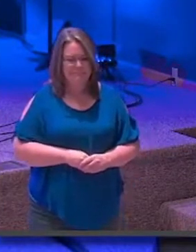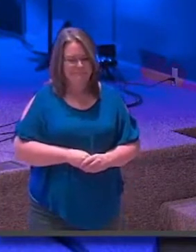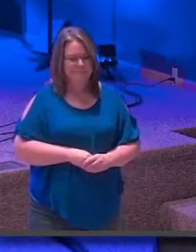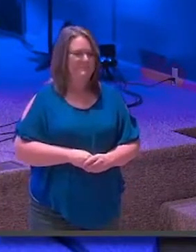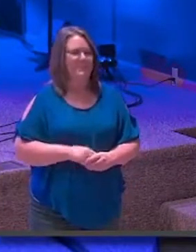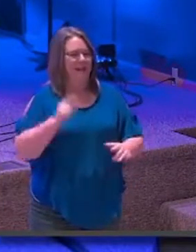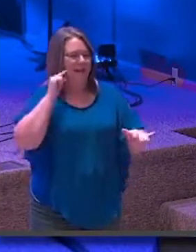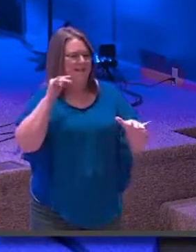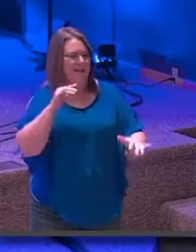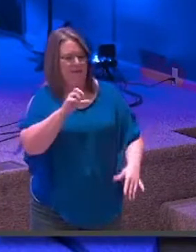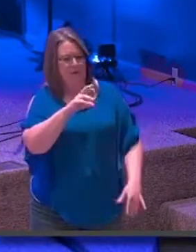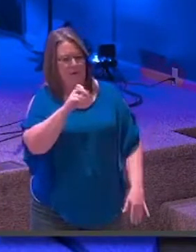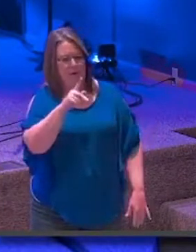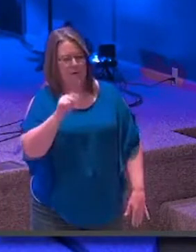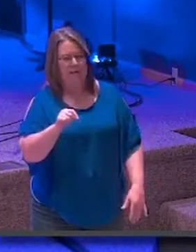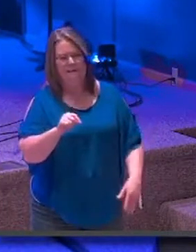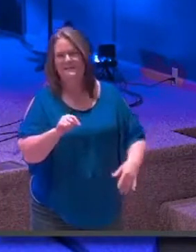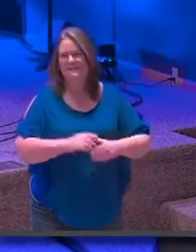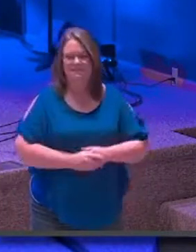Wow.